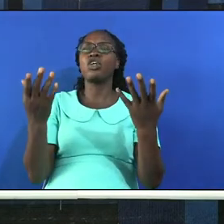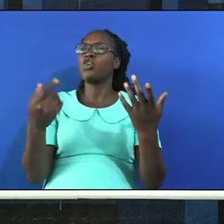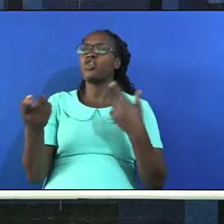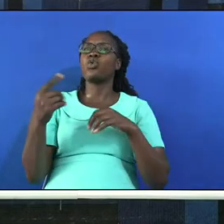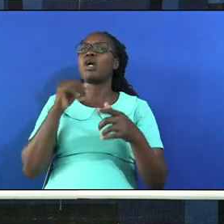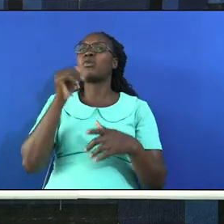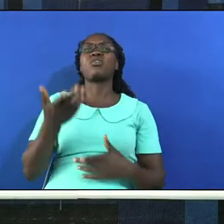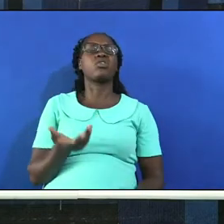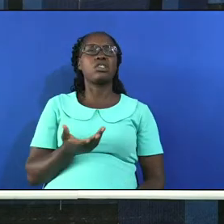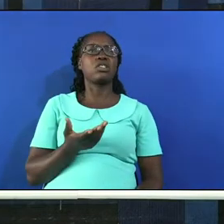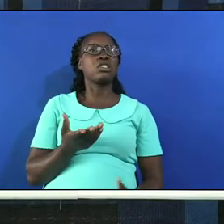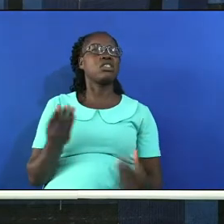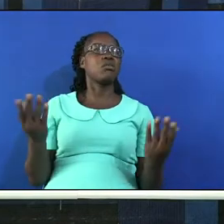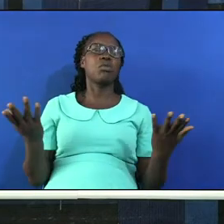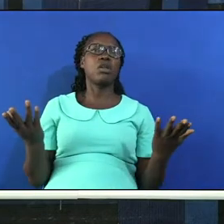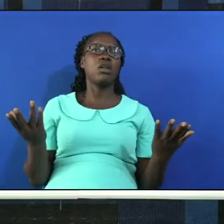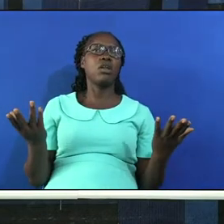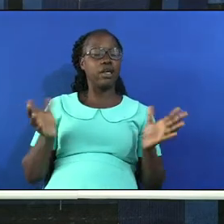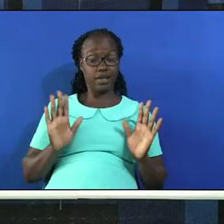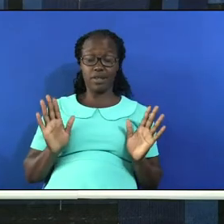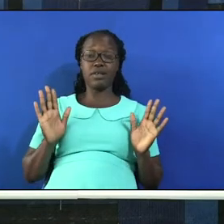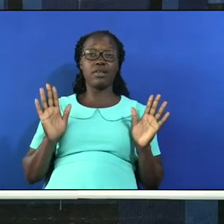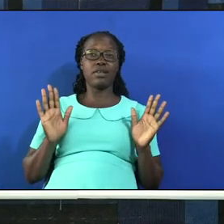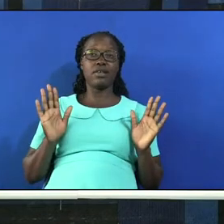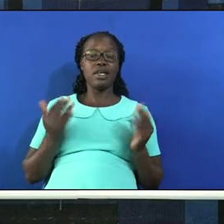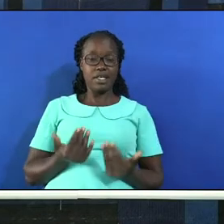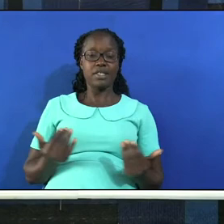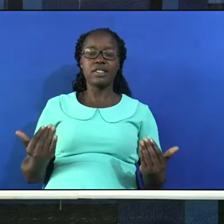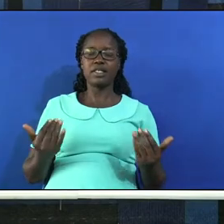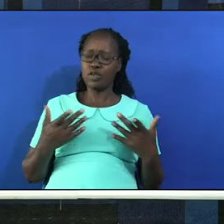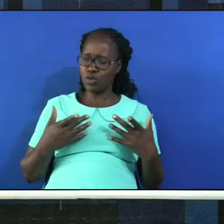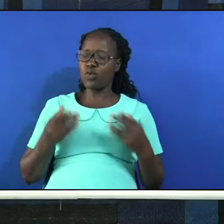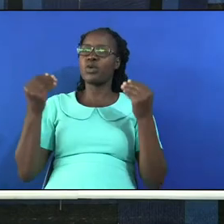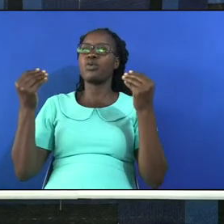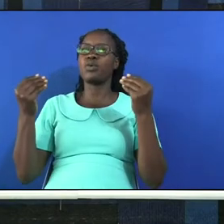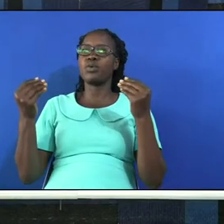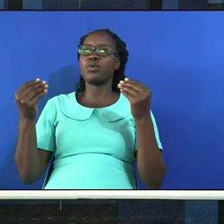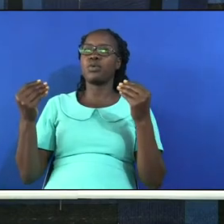you coming or you are not coming? Hey, children, let's go.